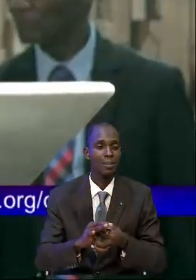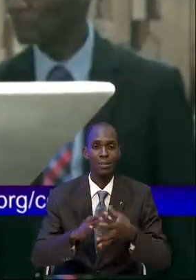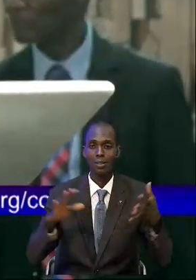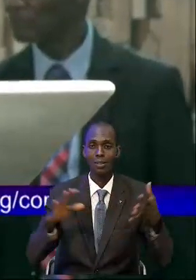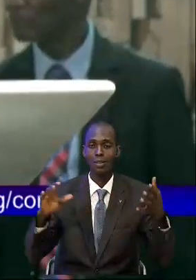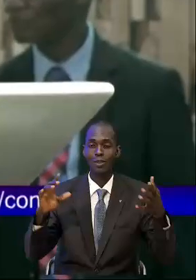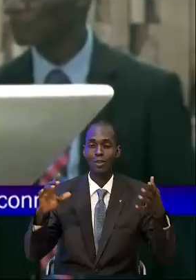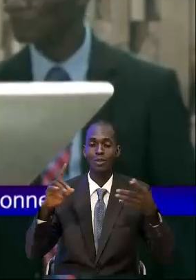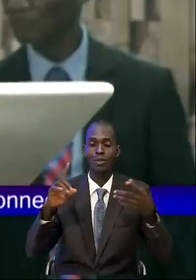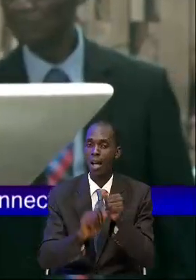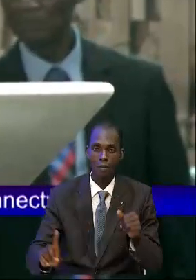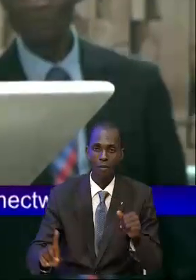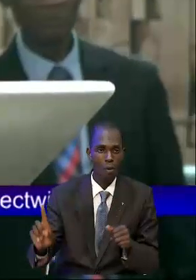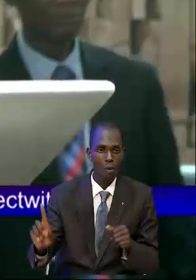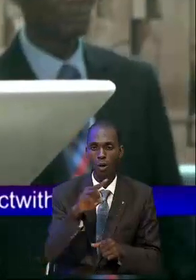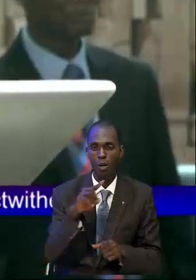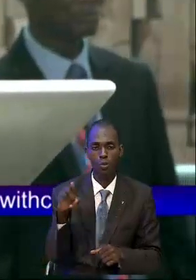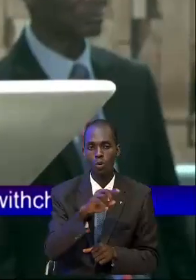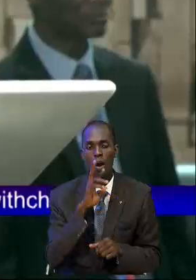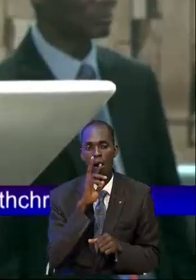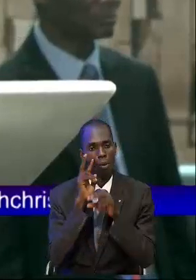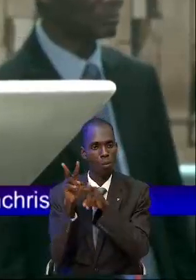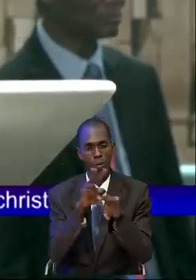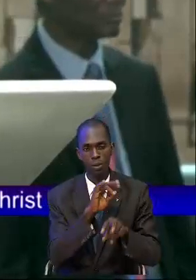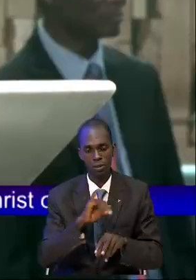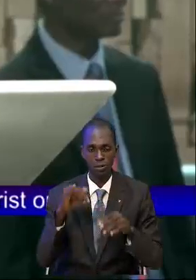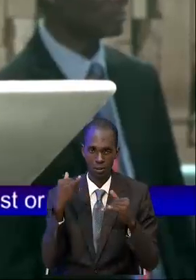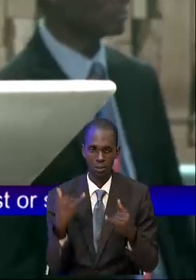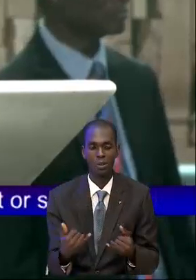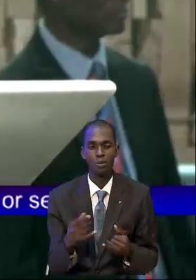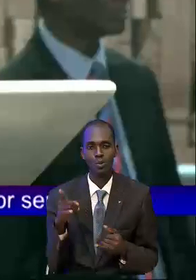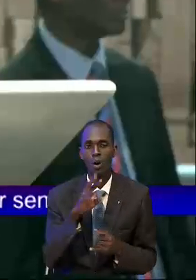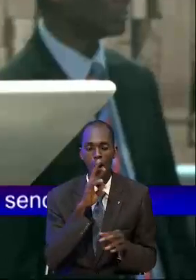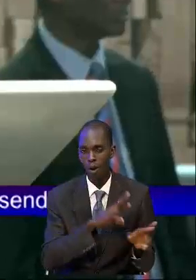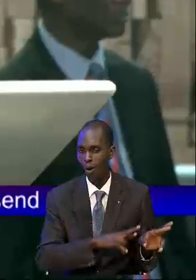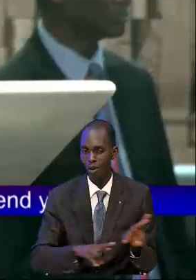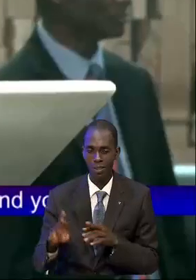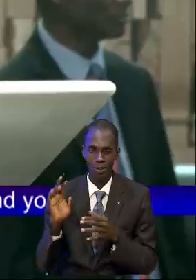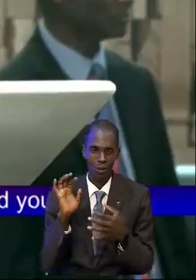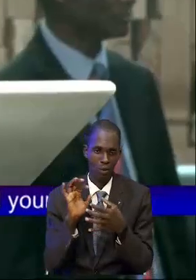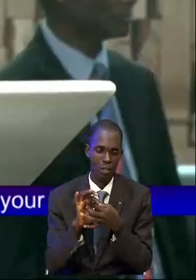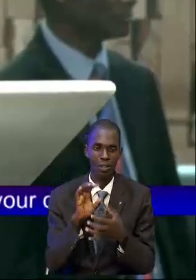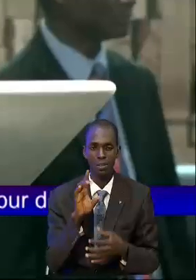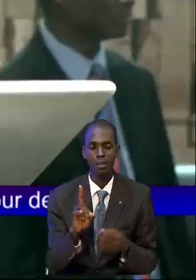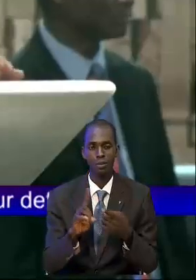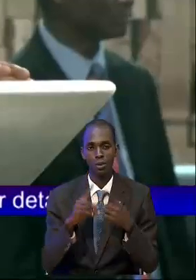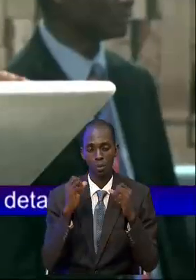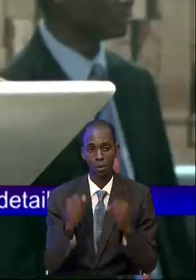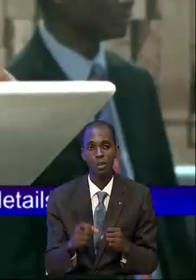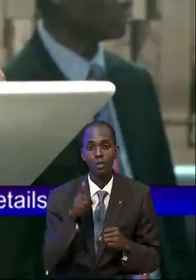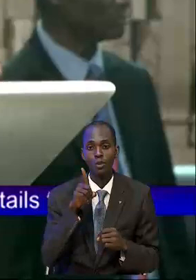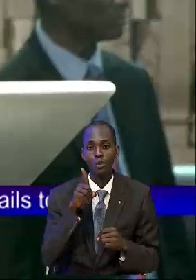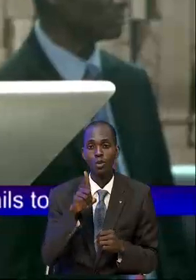been released. And if you are in the hospital and you listen through the satellite or all those things, you are